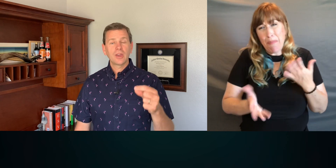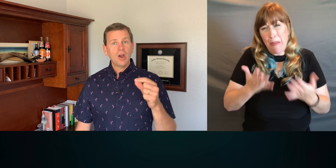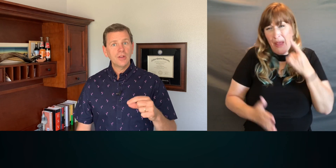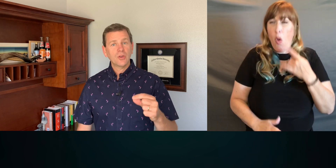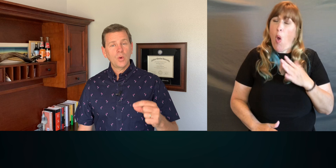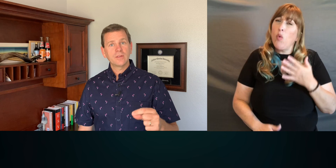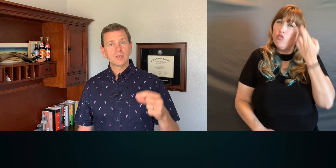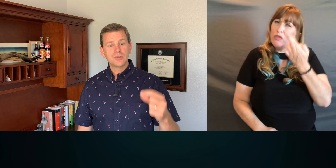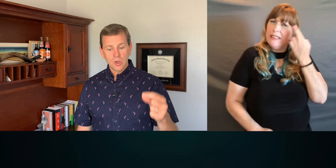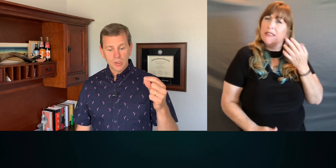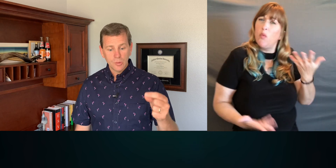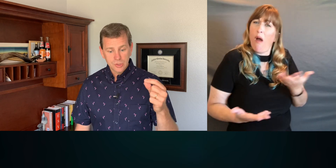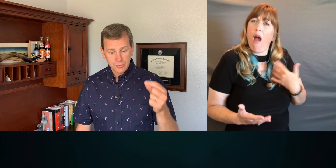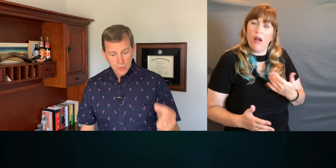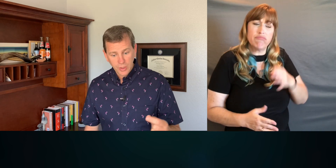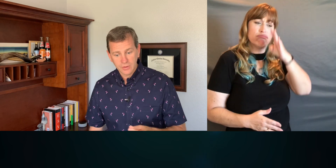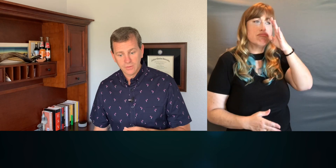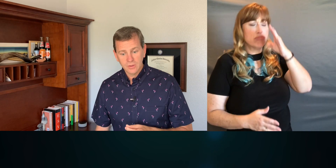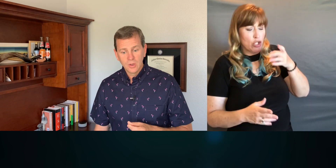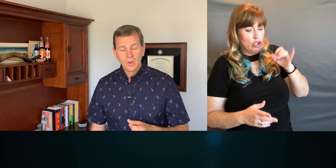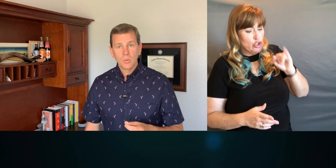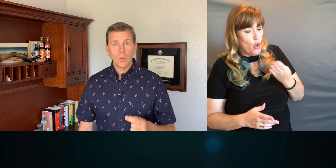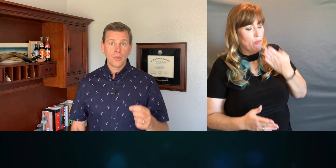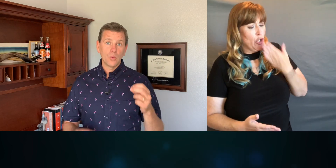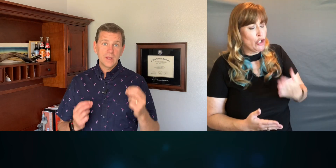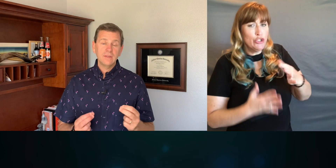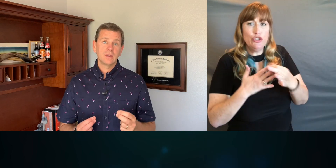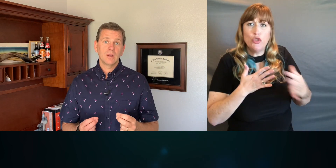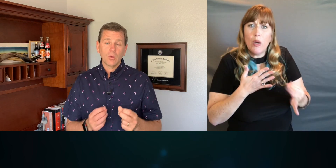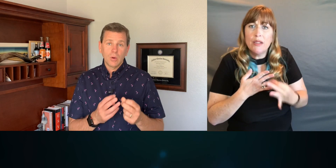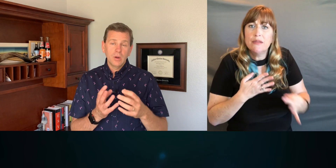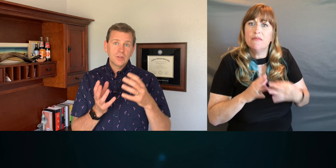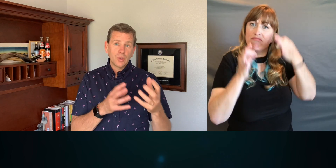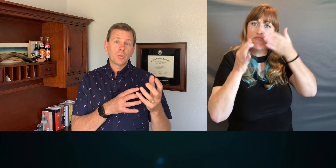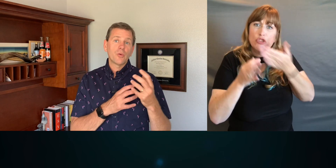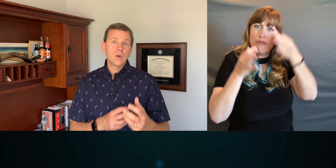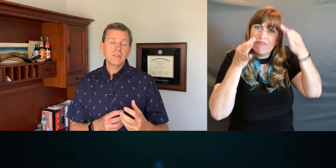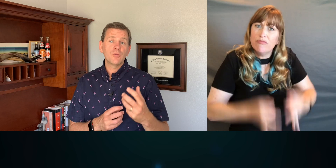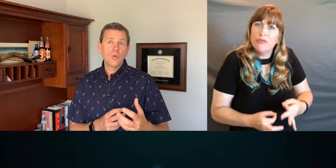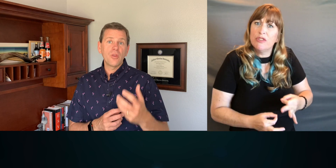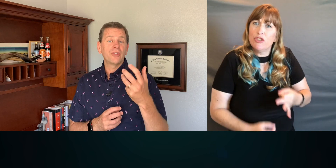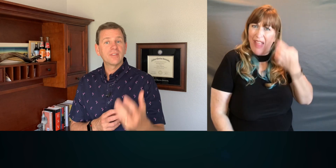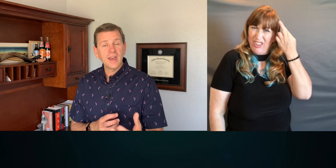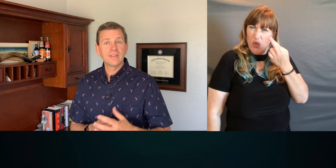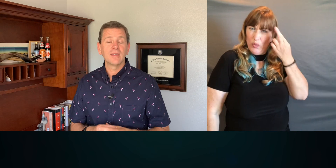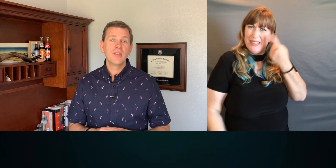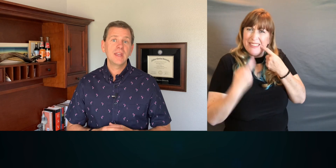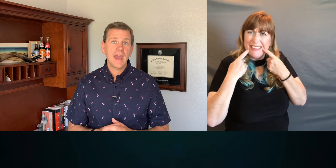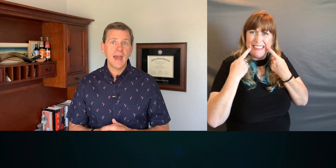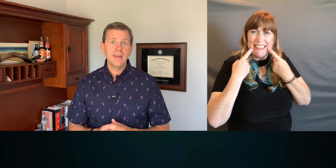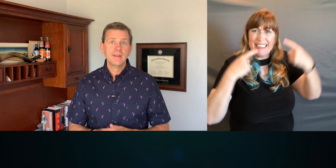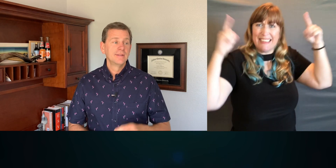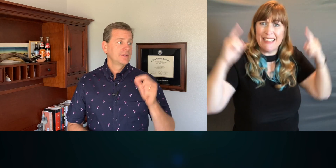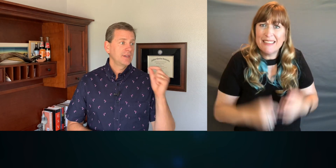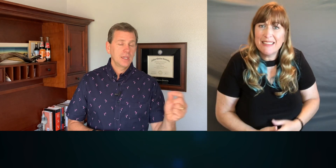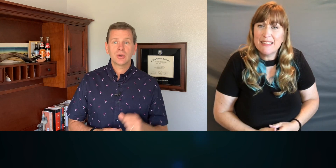And the consequences of Job's choices were the reason, or his choices were the reason for the success that he